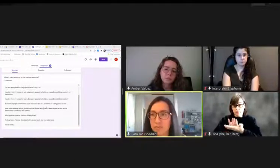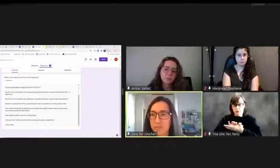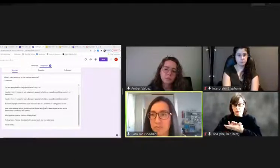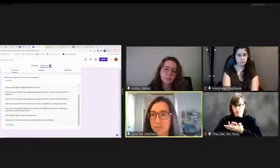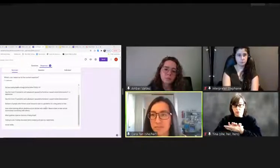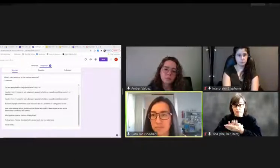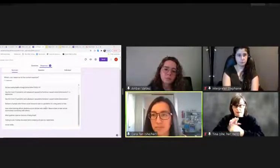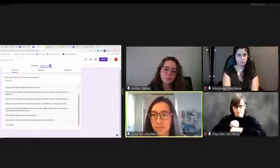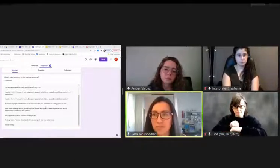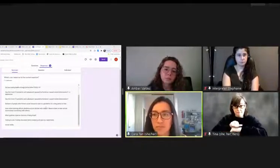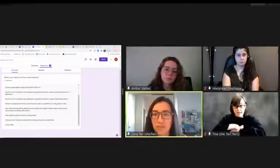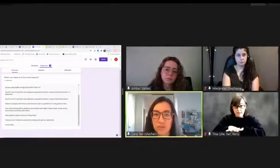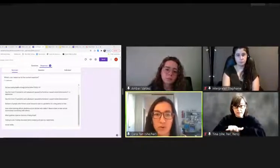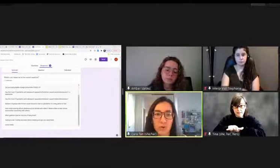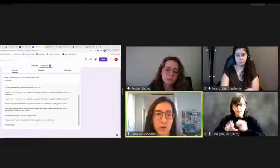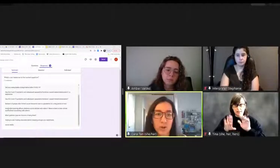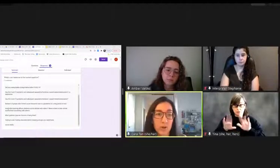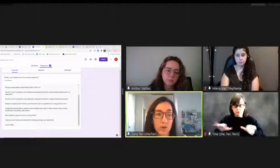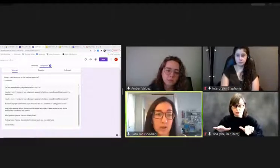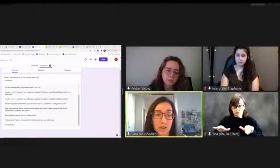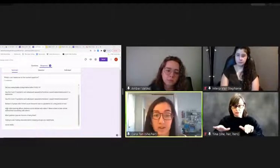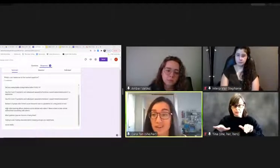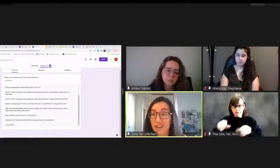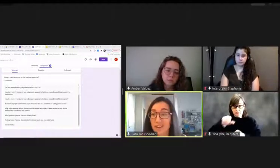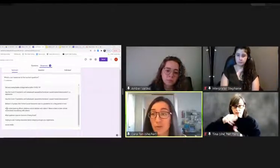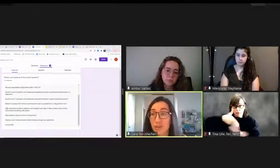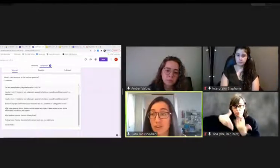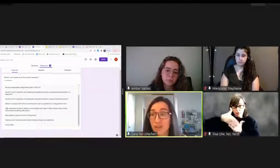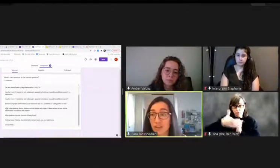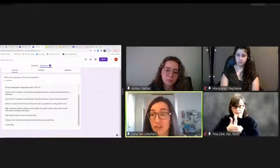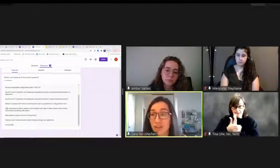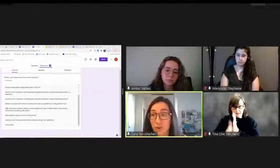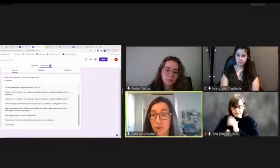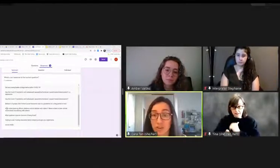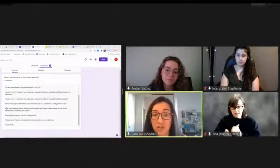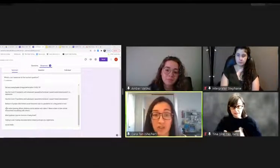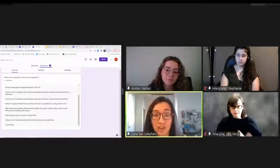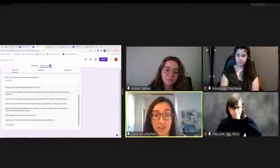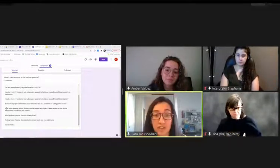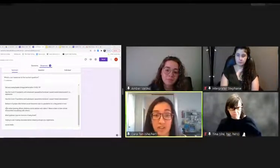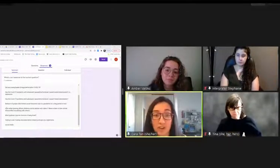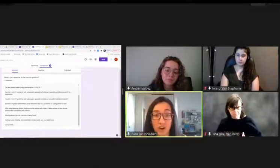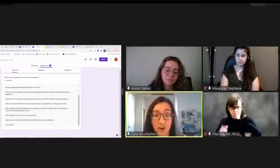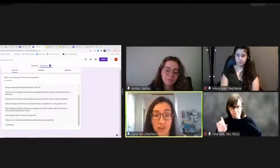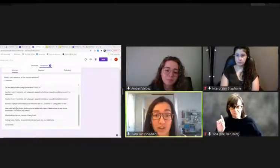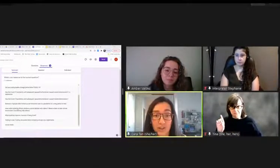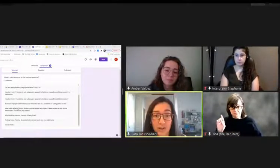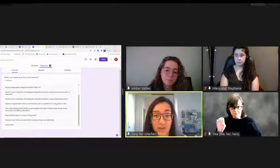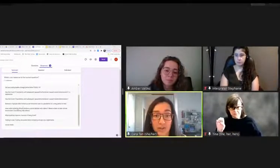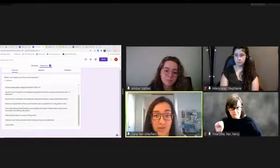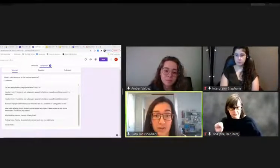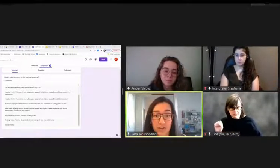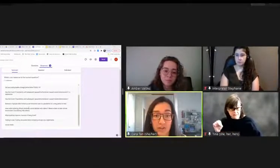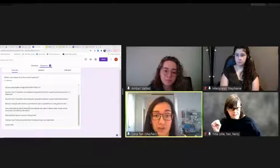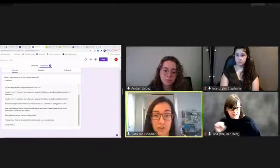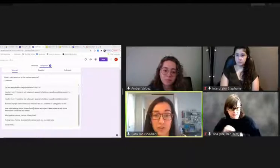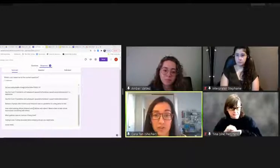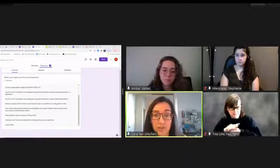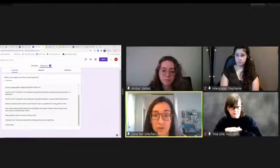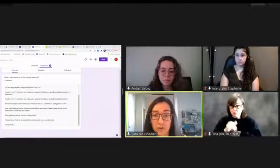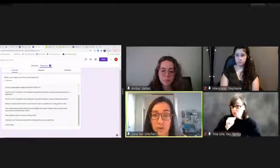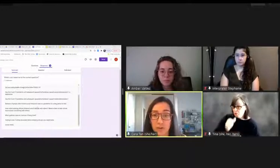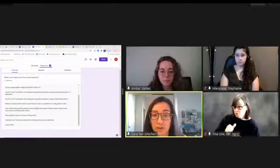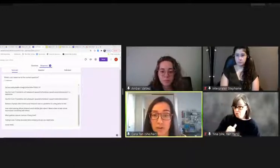others? So what do you think? Can we test that question? Does online learning affect